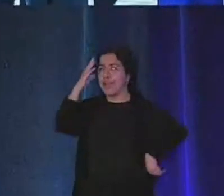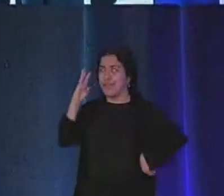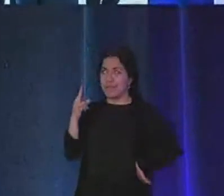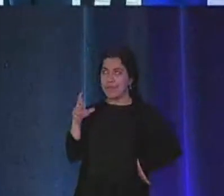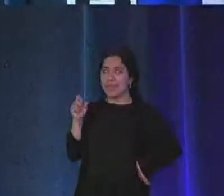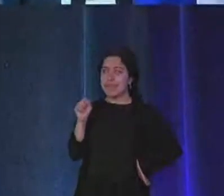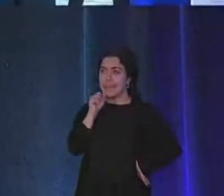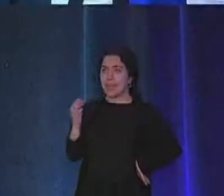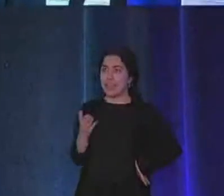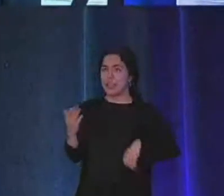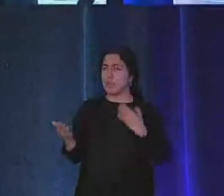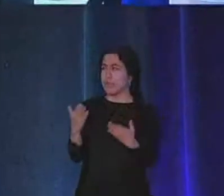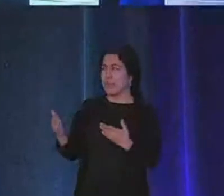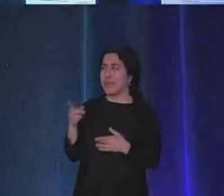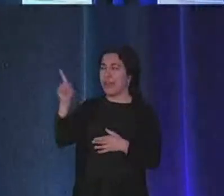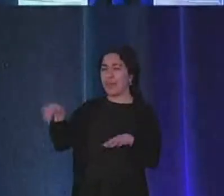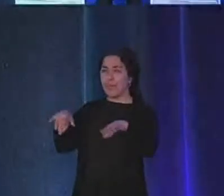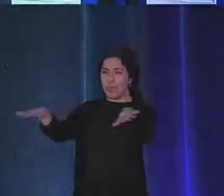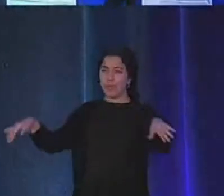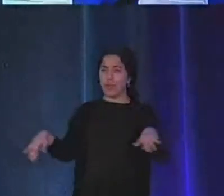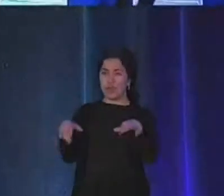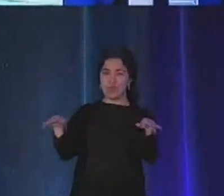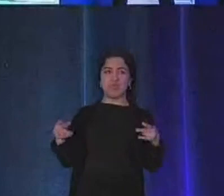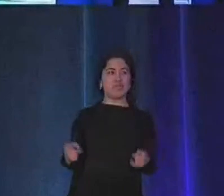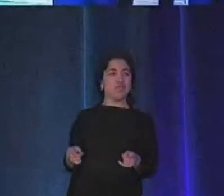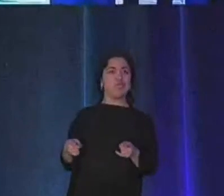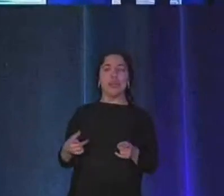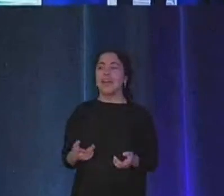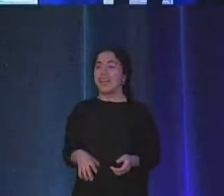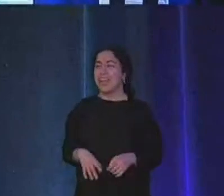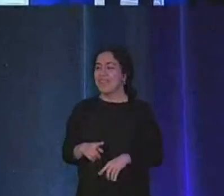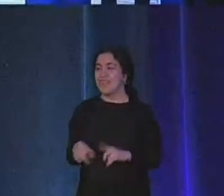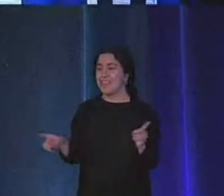at the pool somewhere.